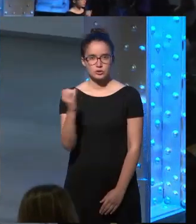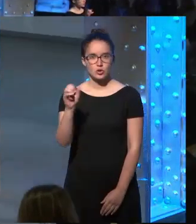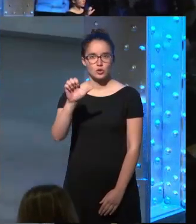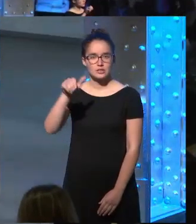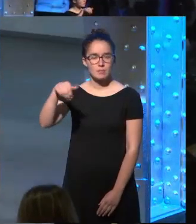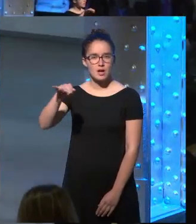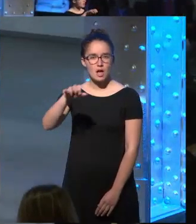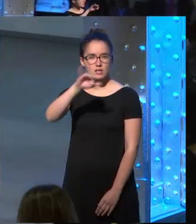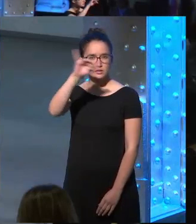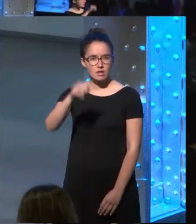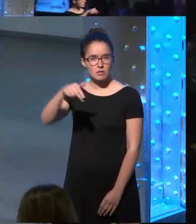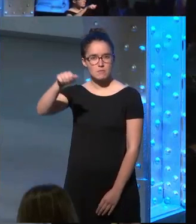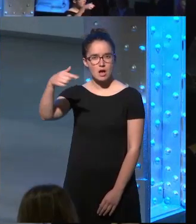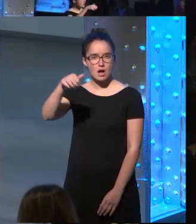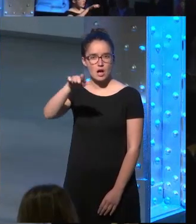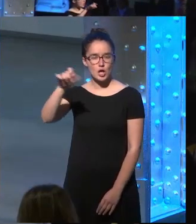José María Sanz